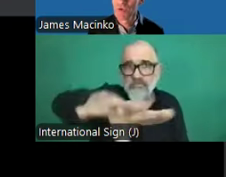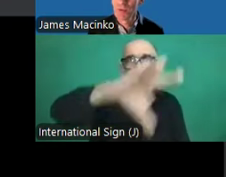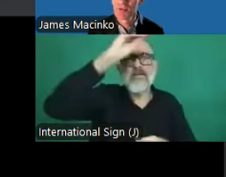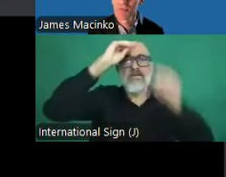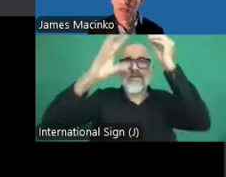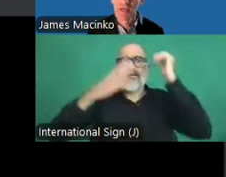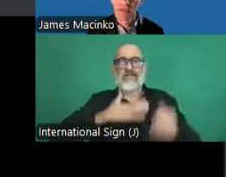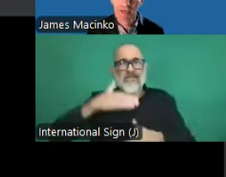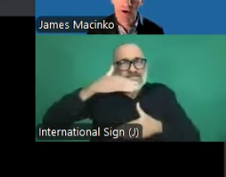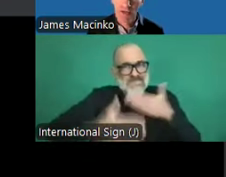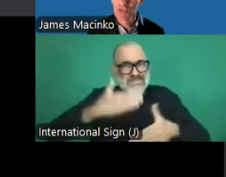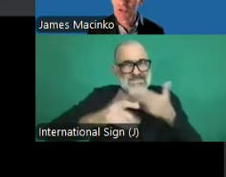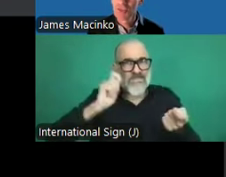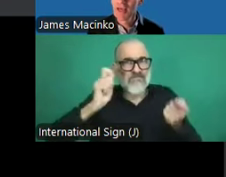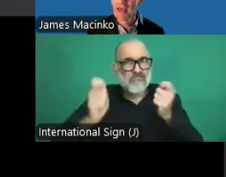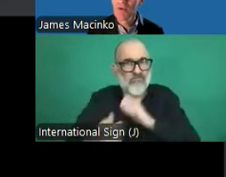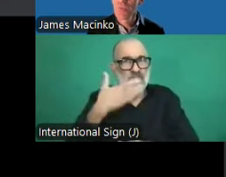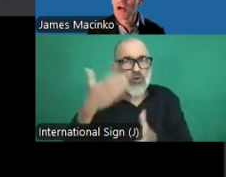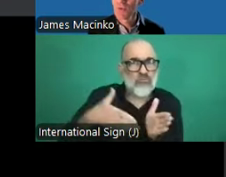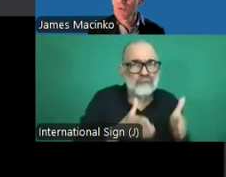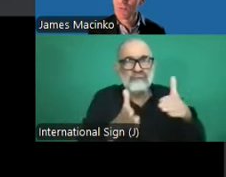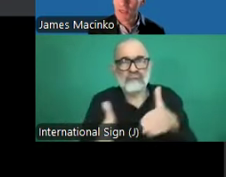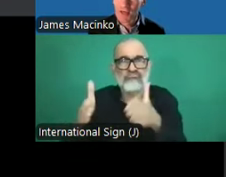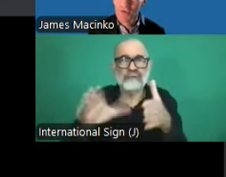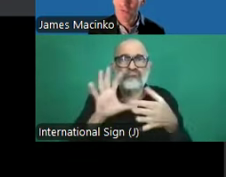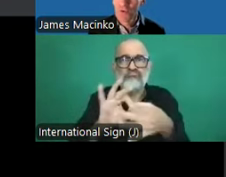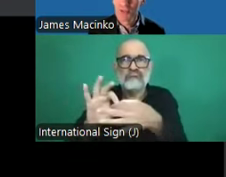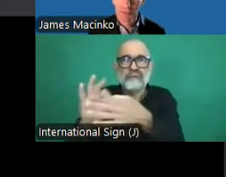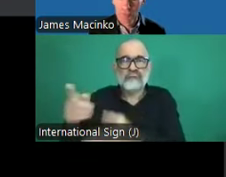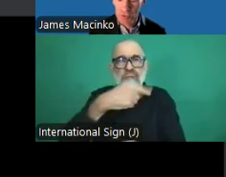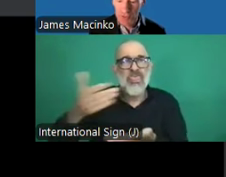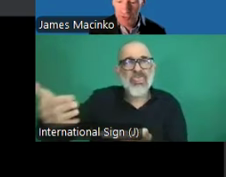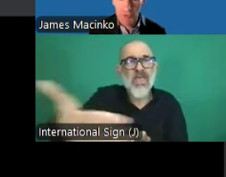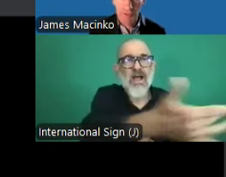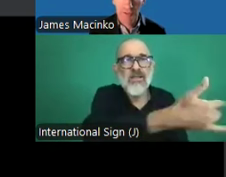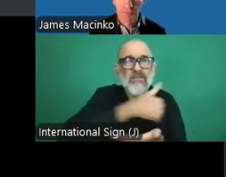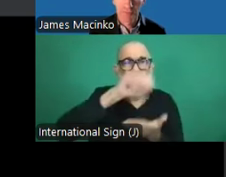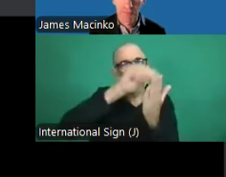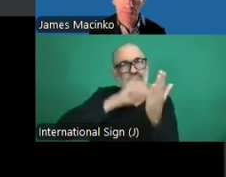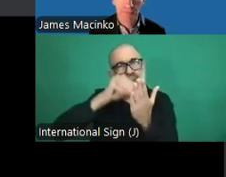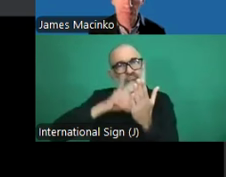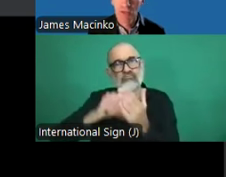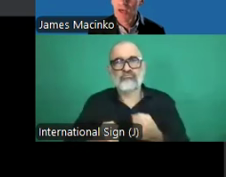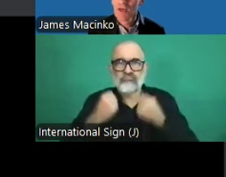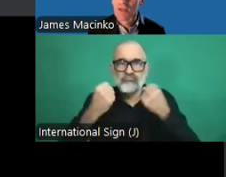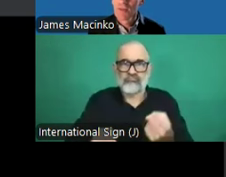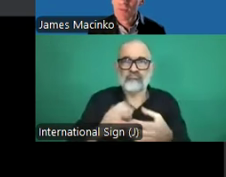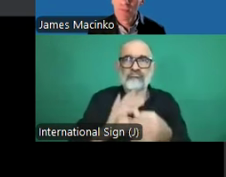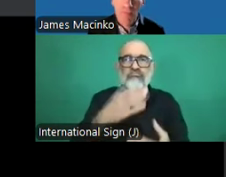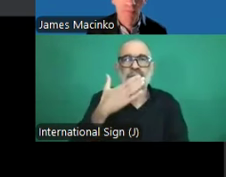those problems in our countries and where we can really focus more resources.